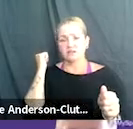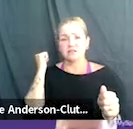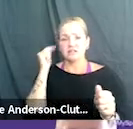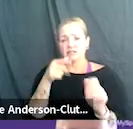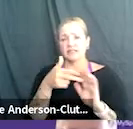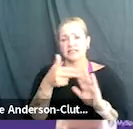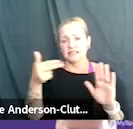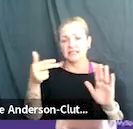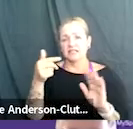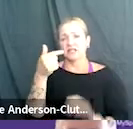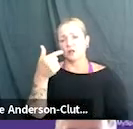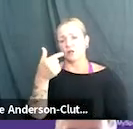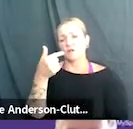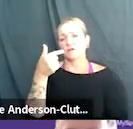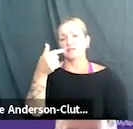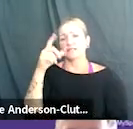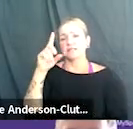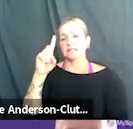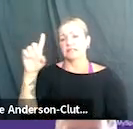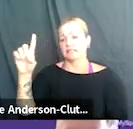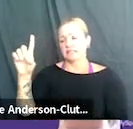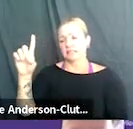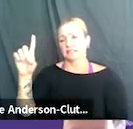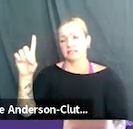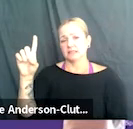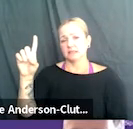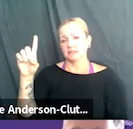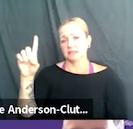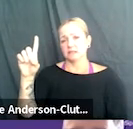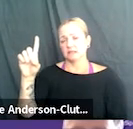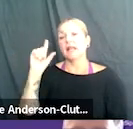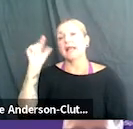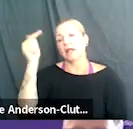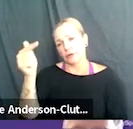before a diagnosis of autism spectrum disorder.